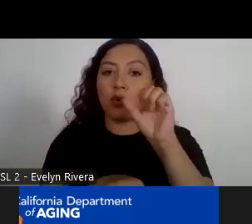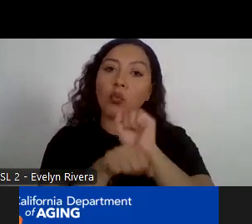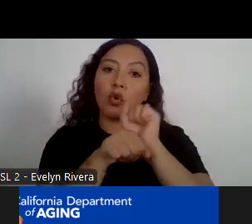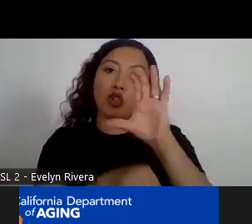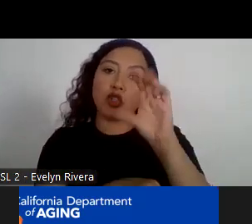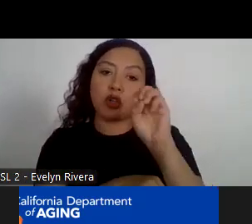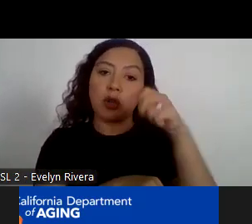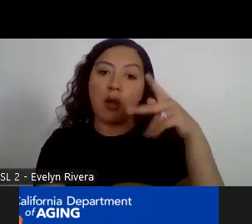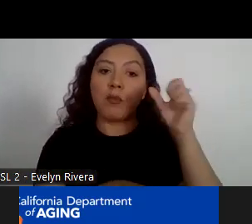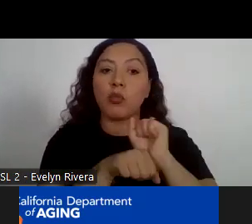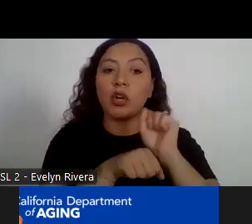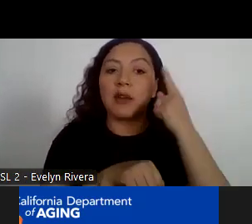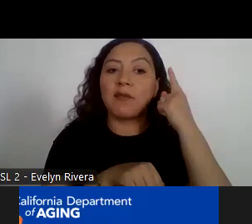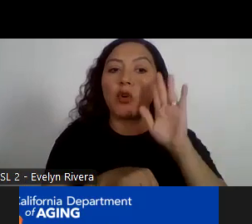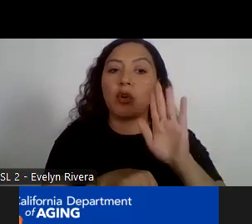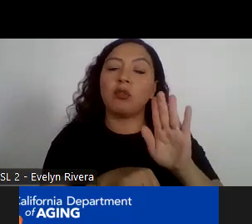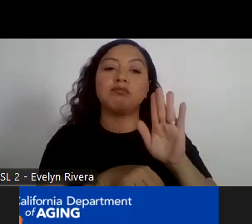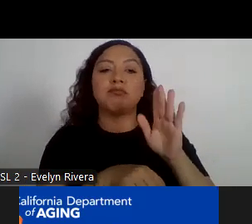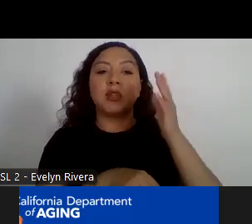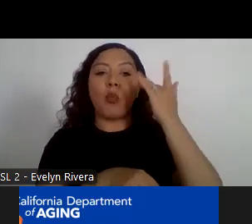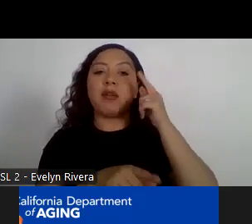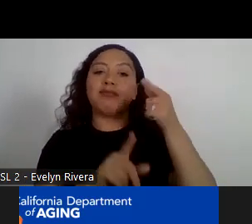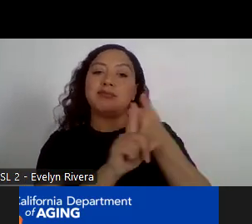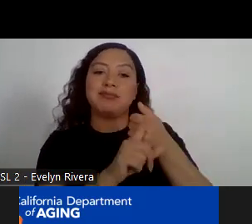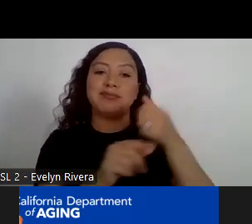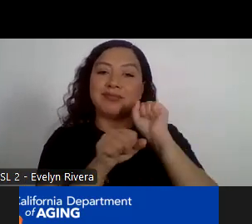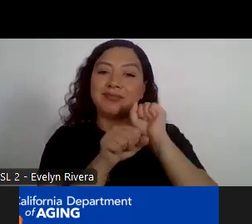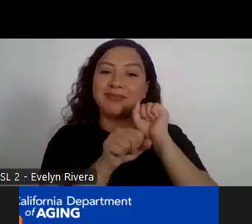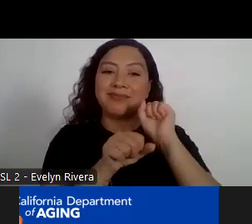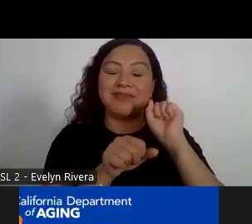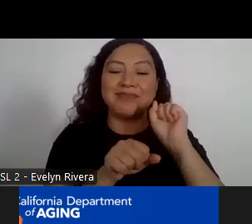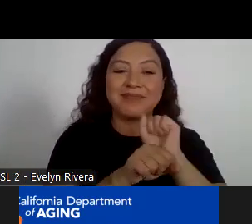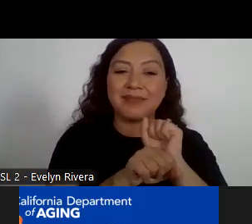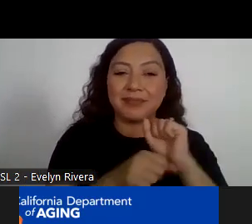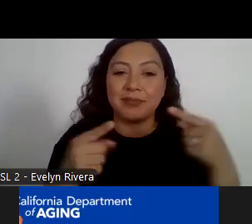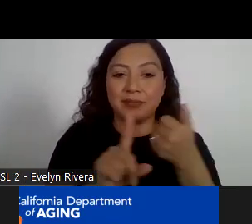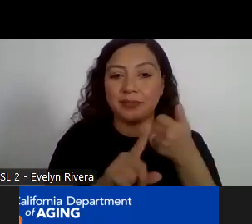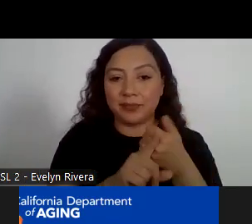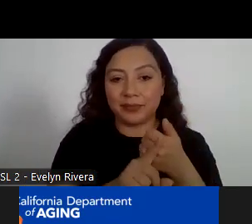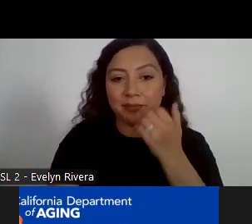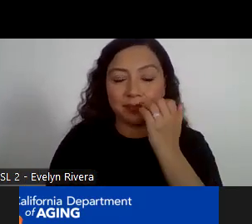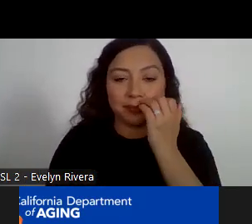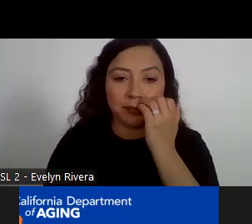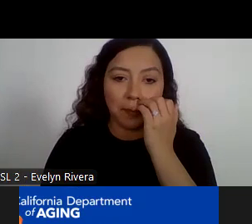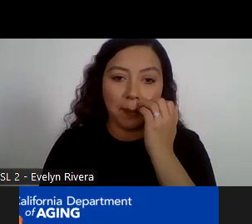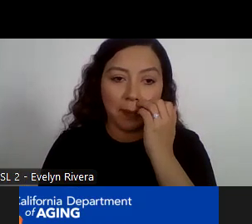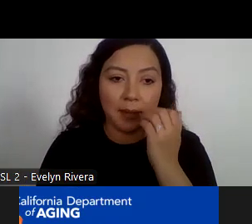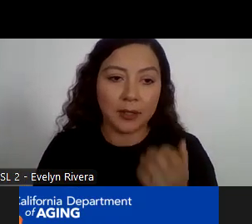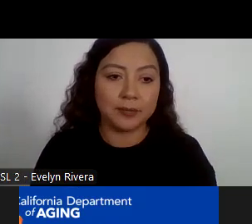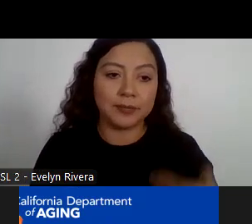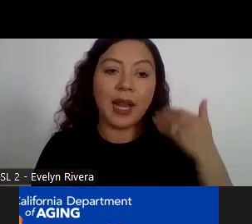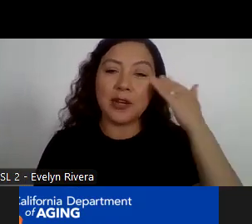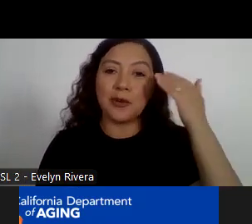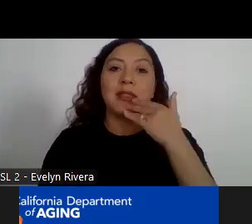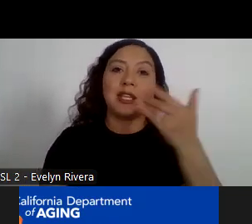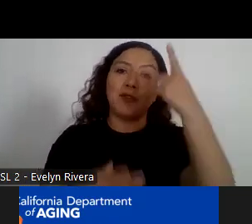through a work injury. So, there's different type of aspects on how families fight for their loved ones. And so I'm glad to see that I'm not alone in this, and there's a lot of